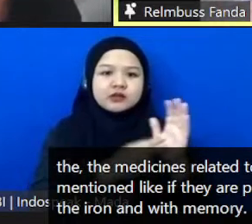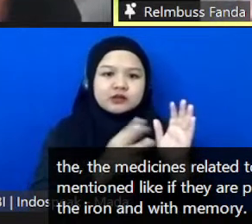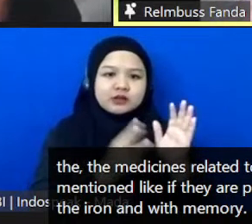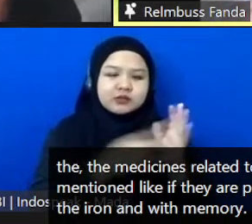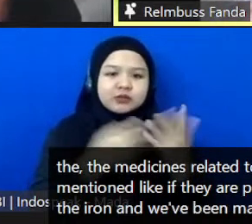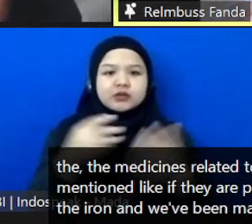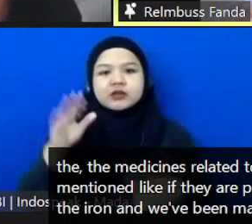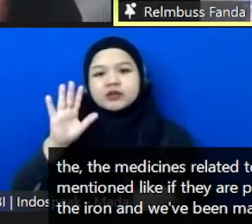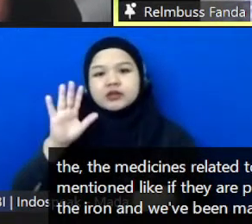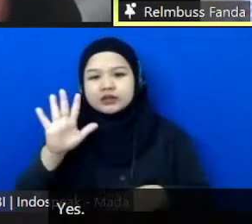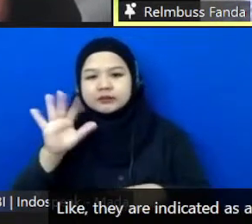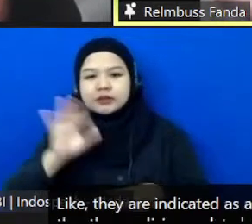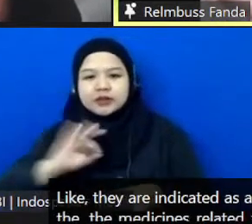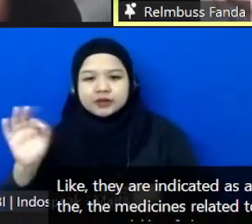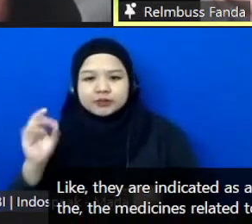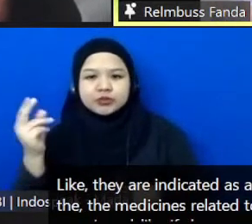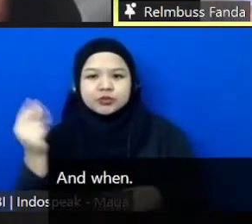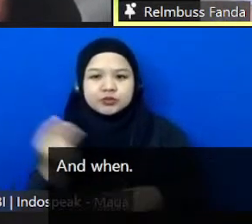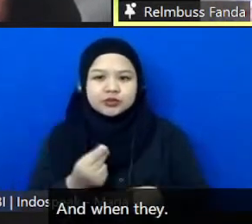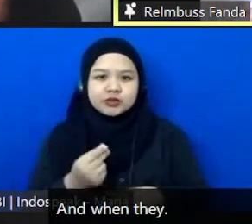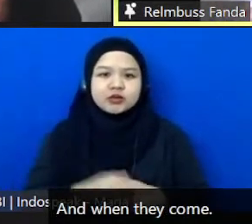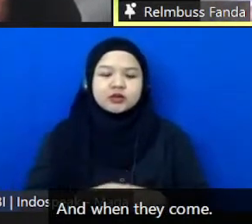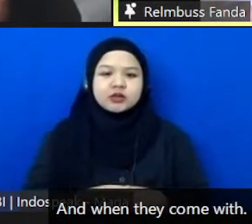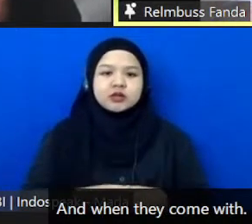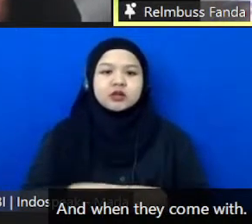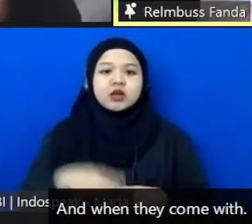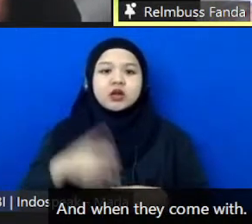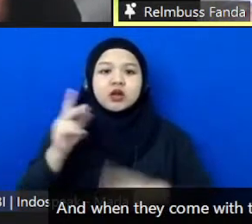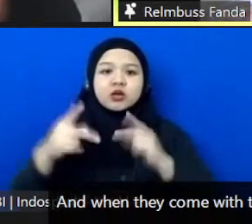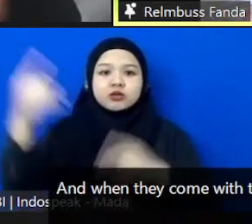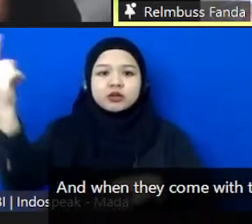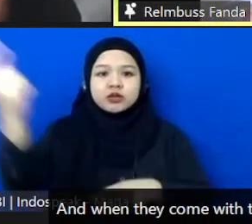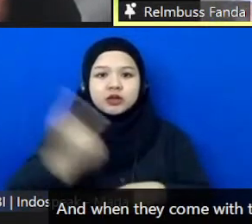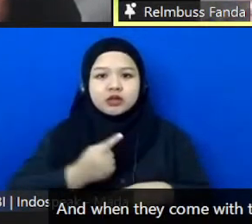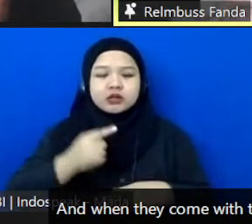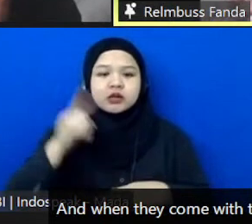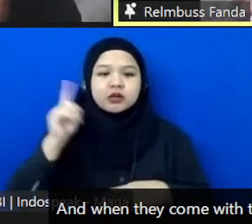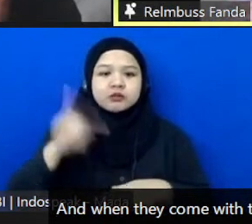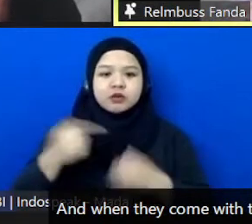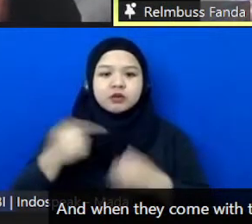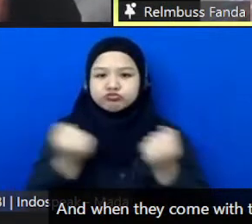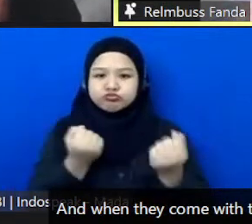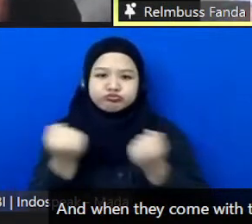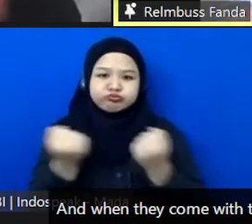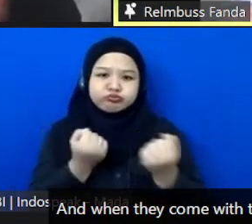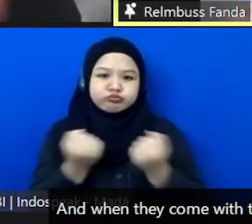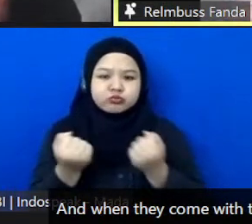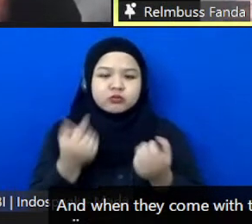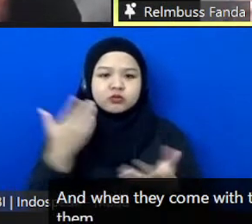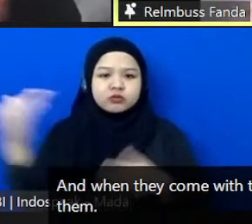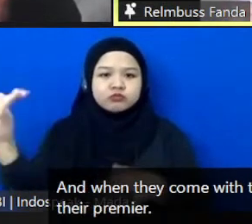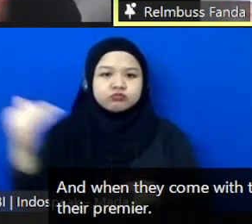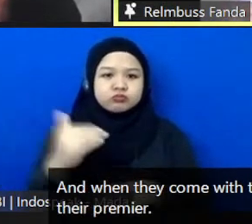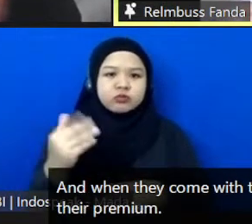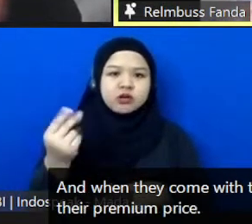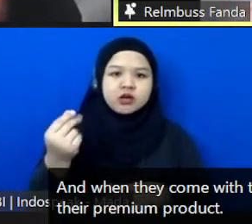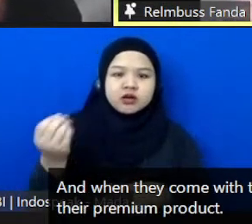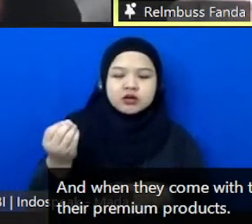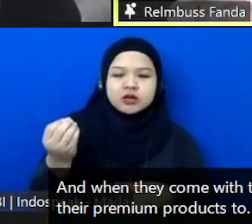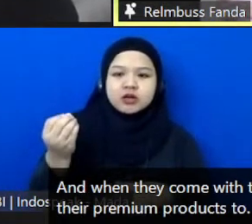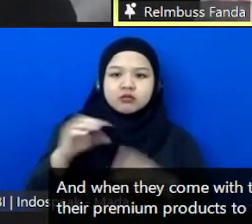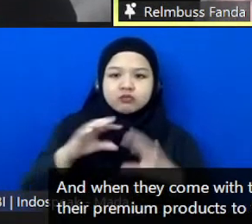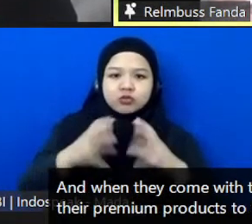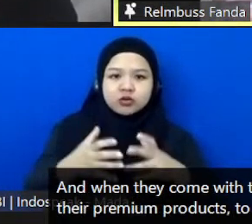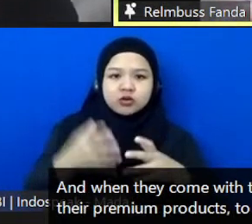5,000 rupiahs. And when they come with the good car, they will try to sell their premium products to be